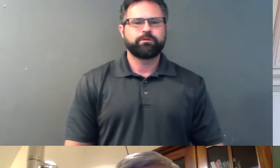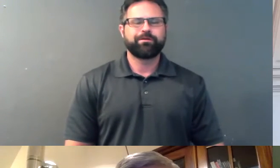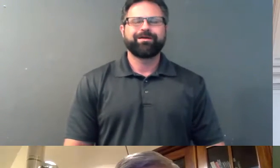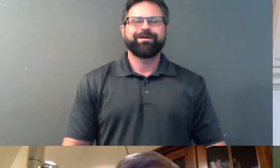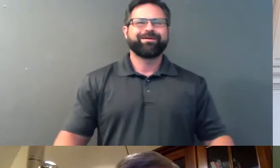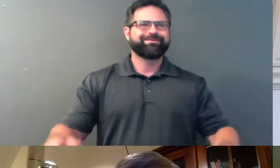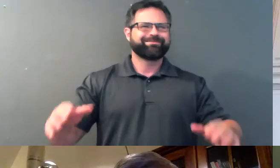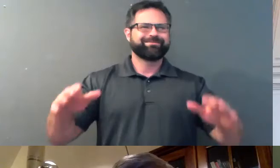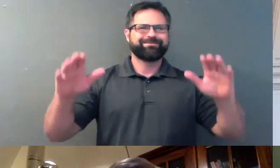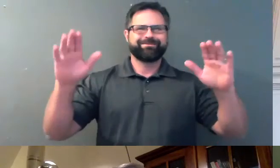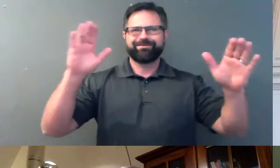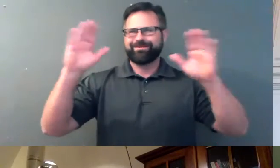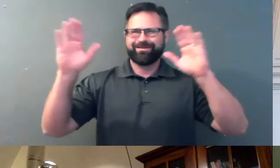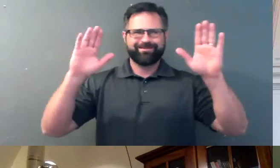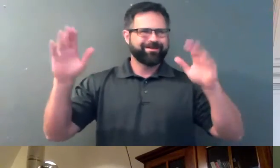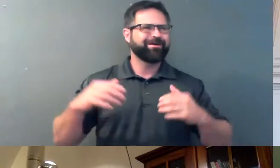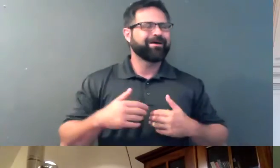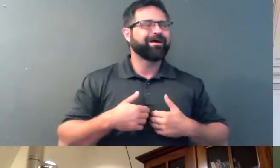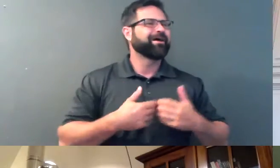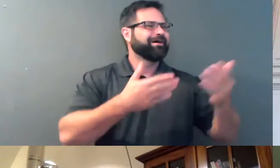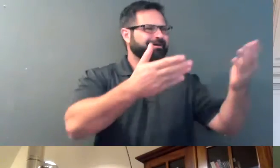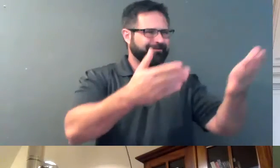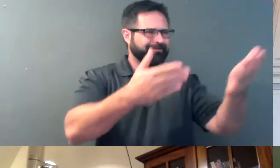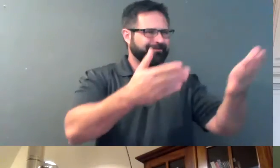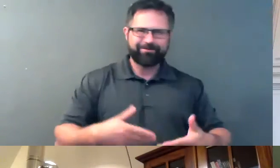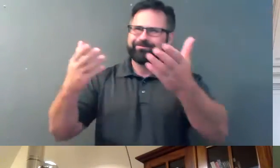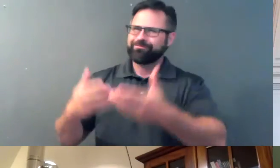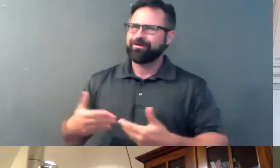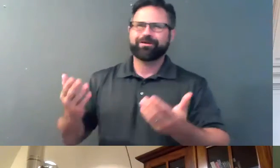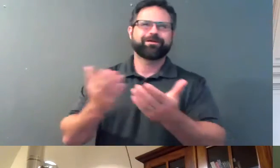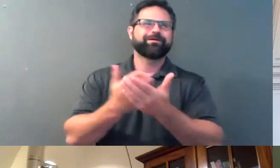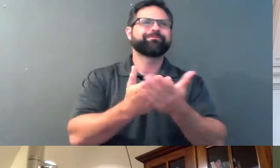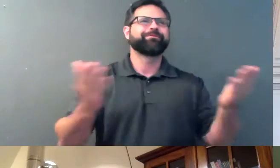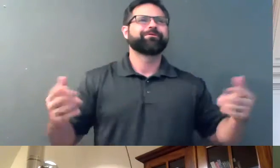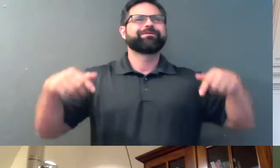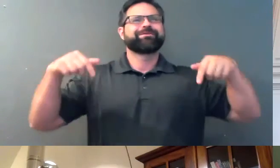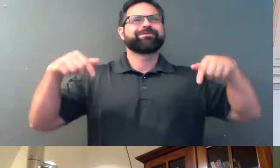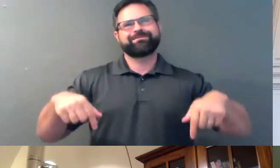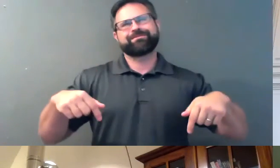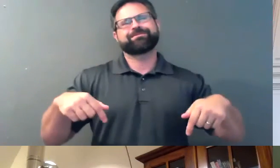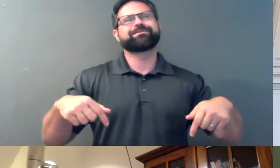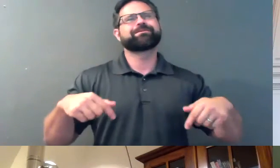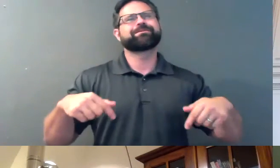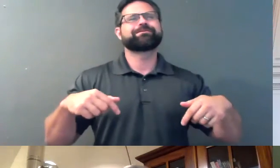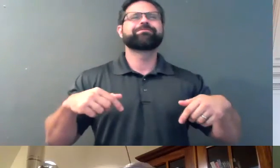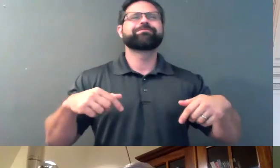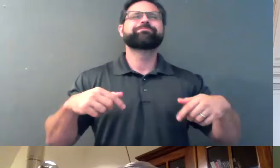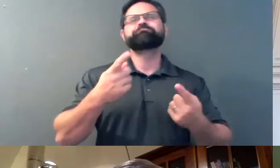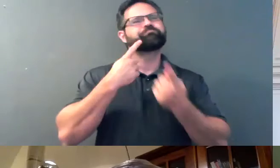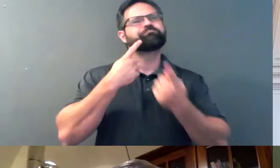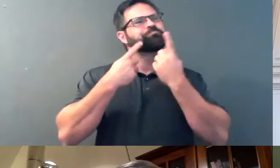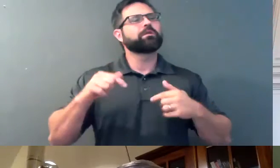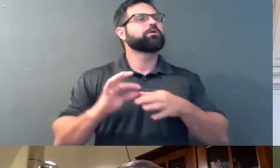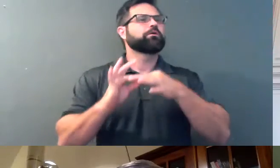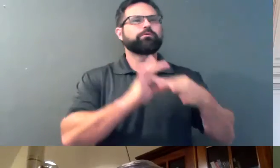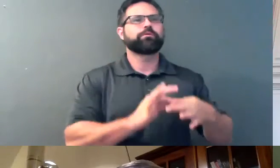Hello, and I'd like to welcome everyone to this session on the Convention on the Rights